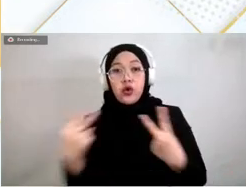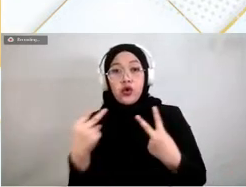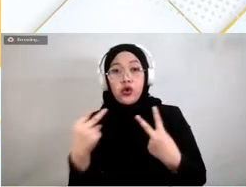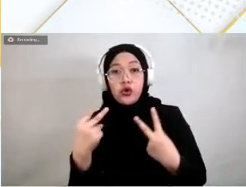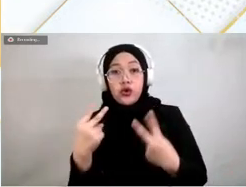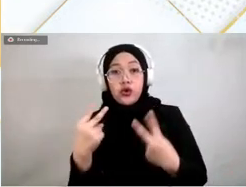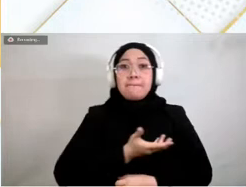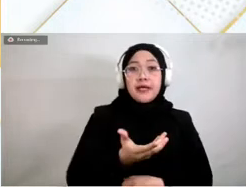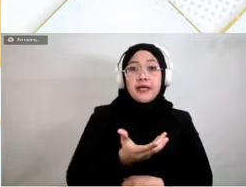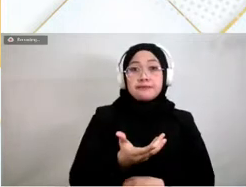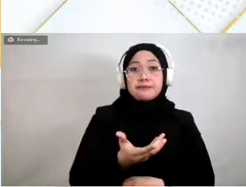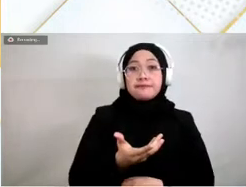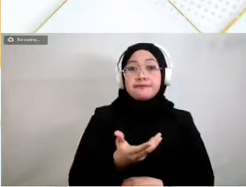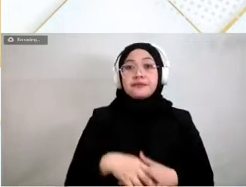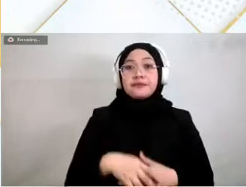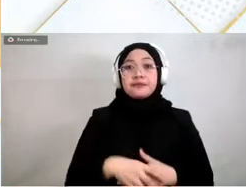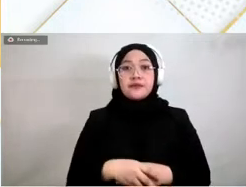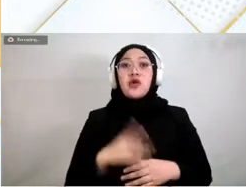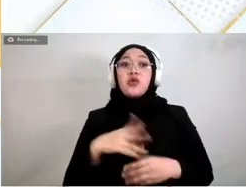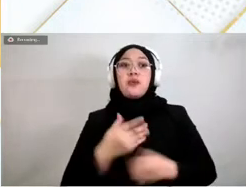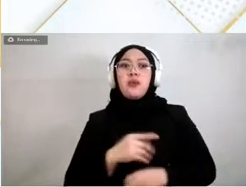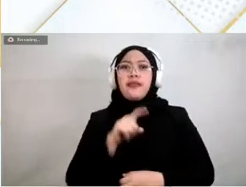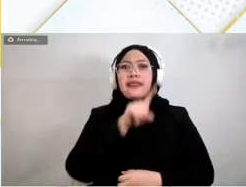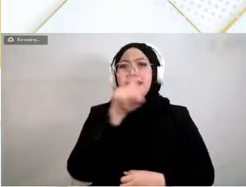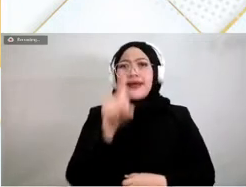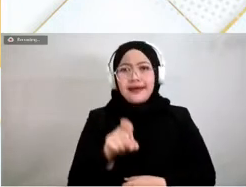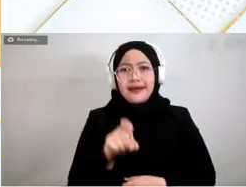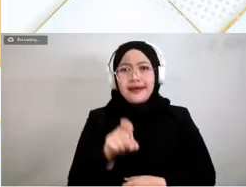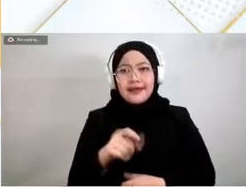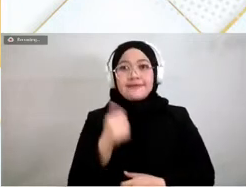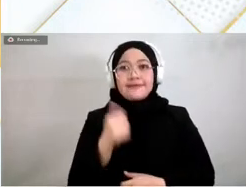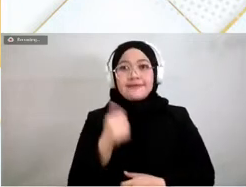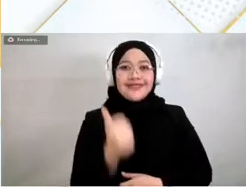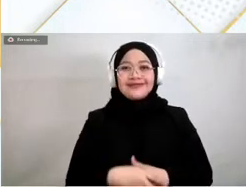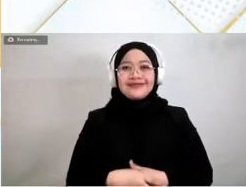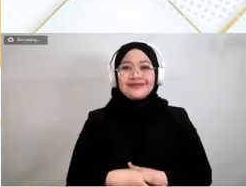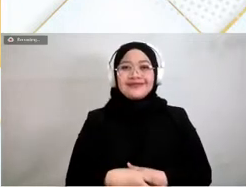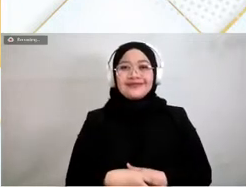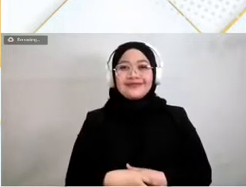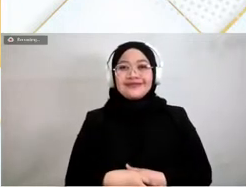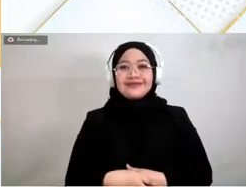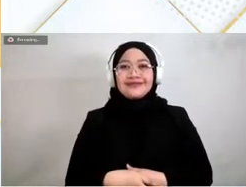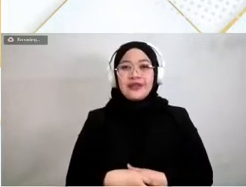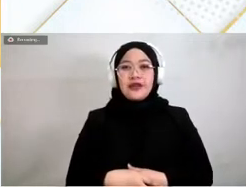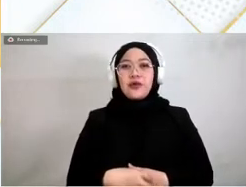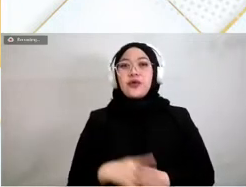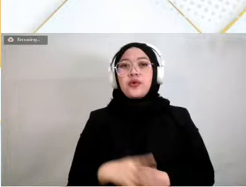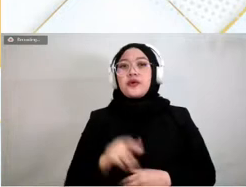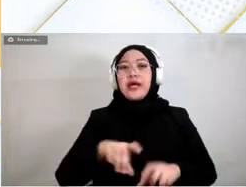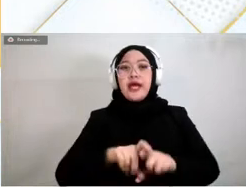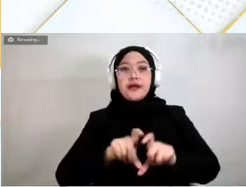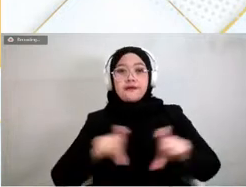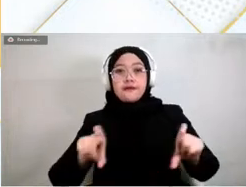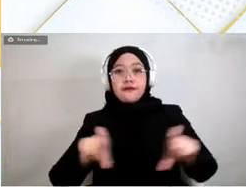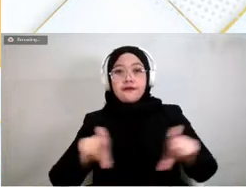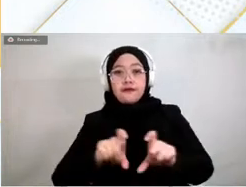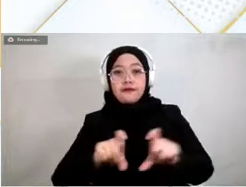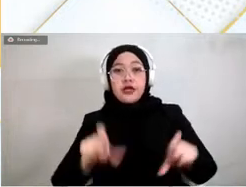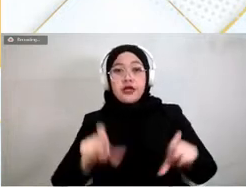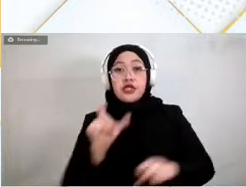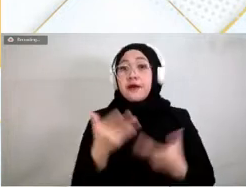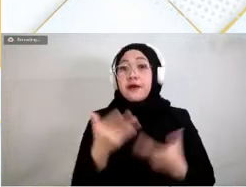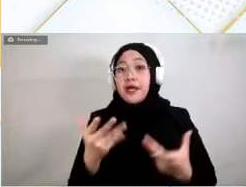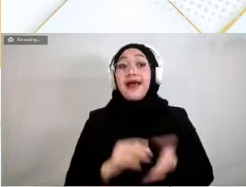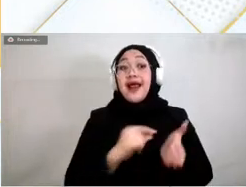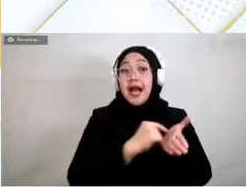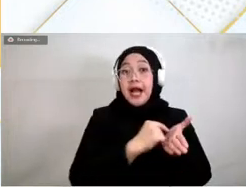to submit their questions. Now, there's a format that you can use. You can write this format. You write your name